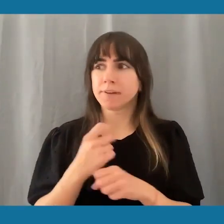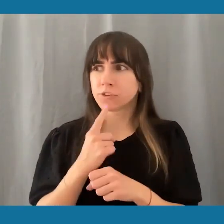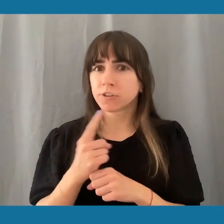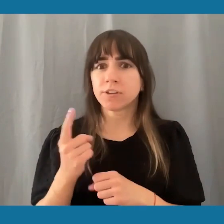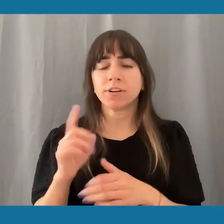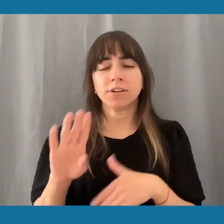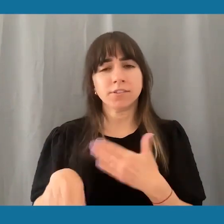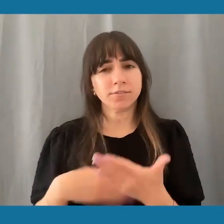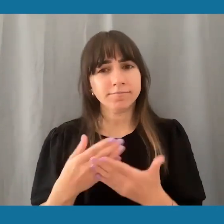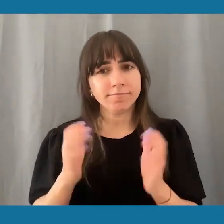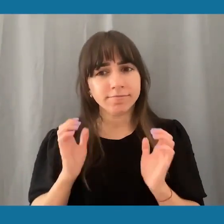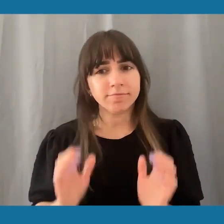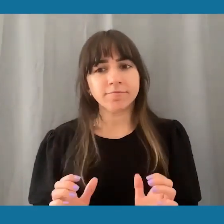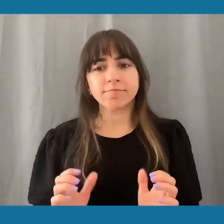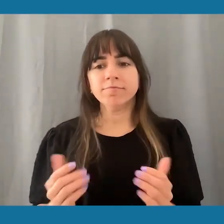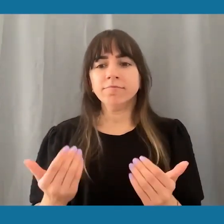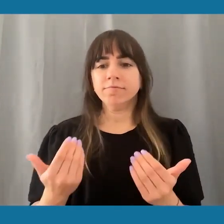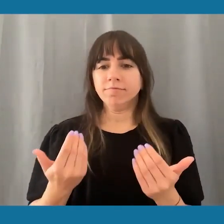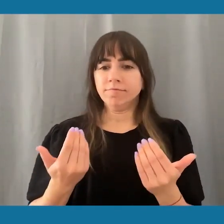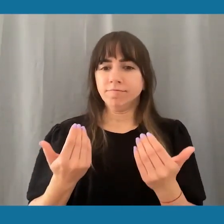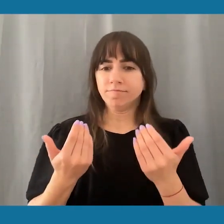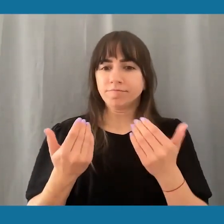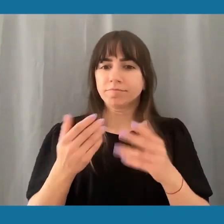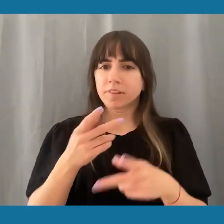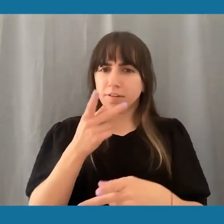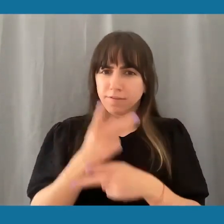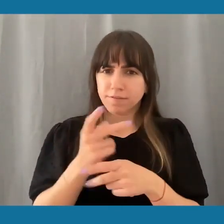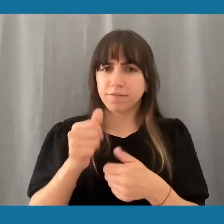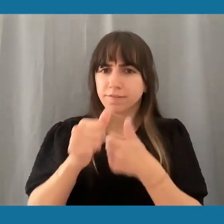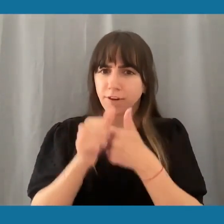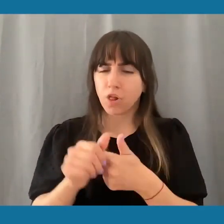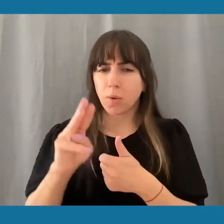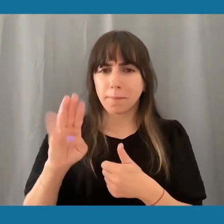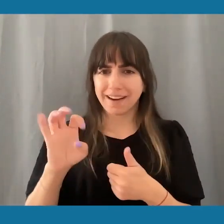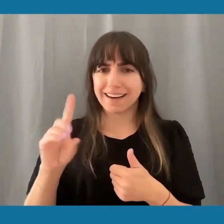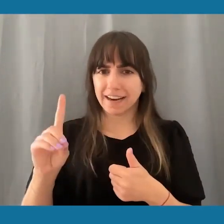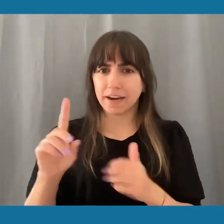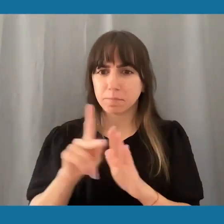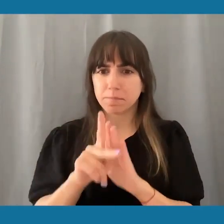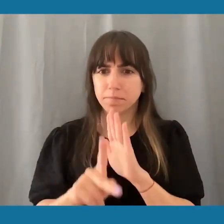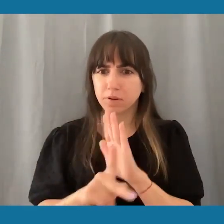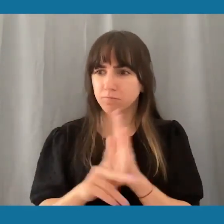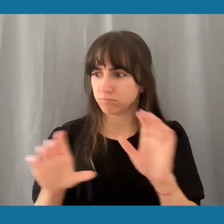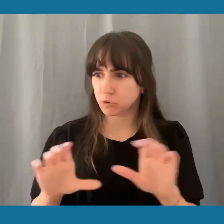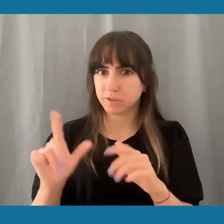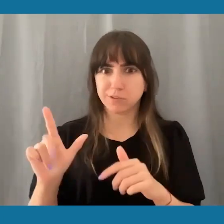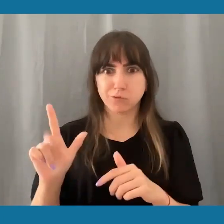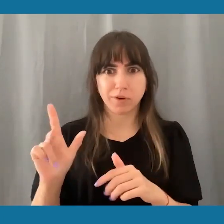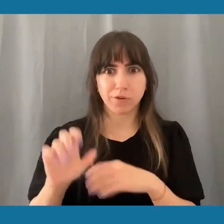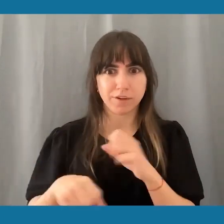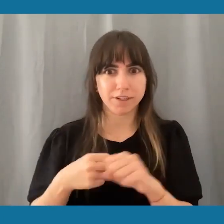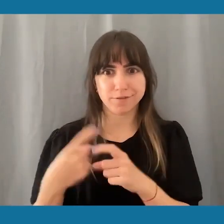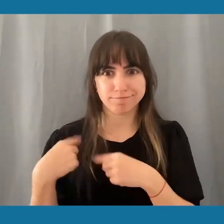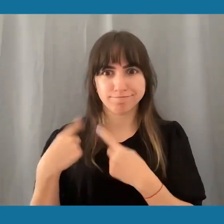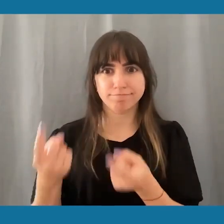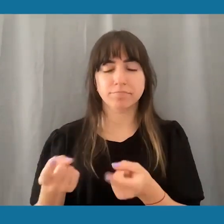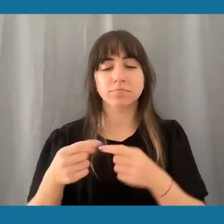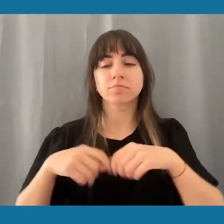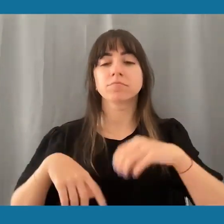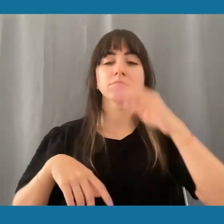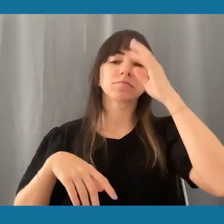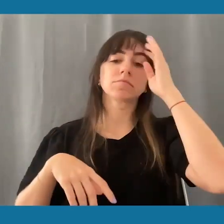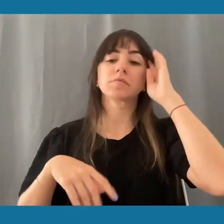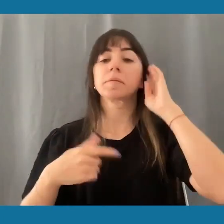years plus. But my frustration level was because the only avenue up until 2016